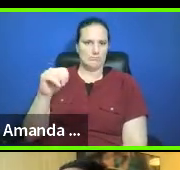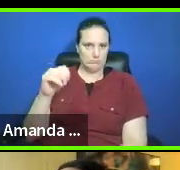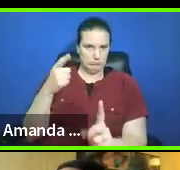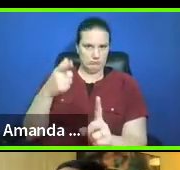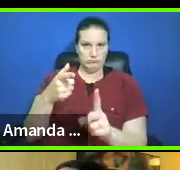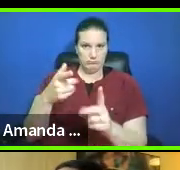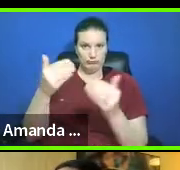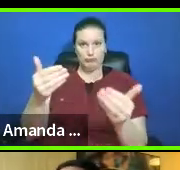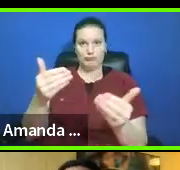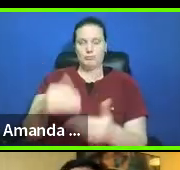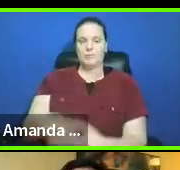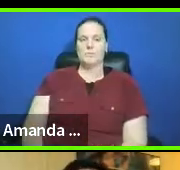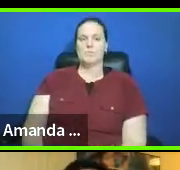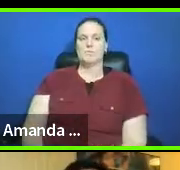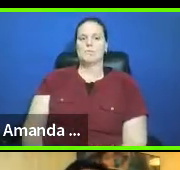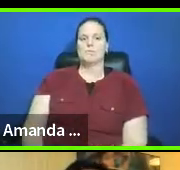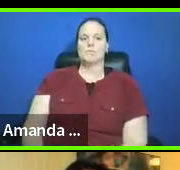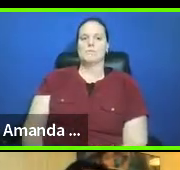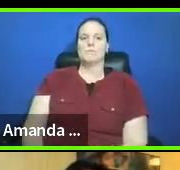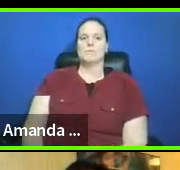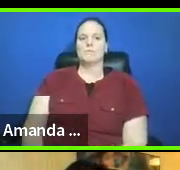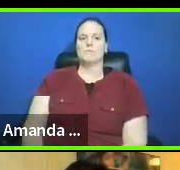Do you want to introduce yourself?